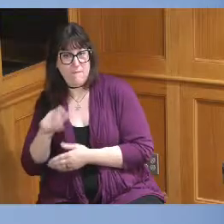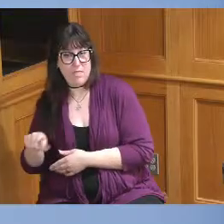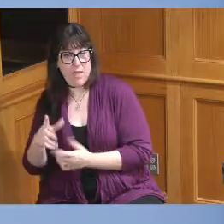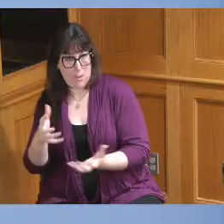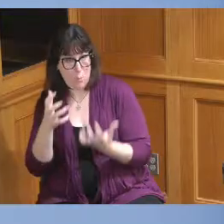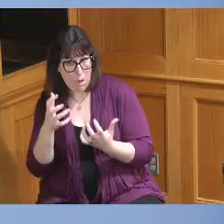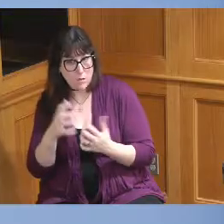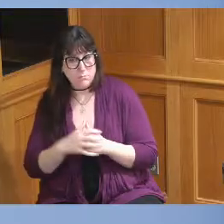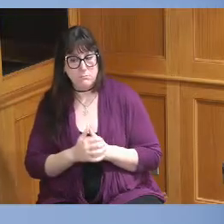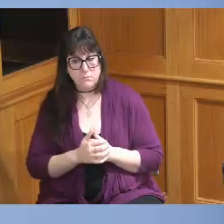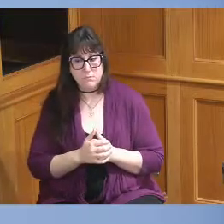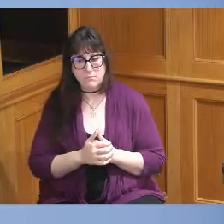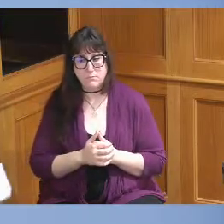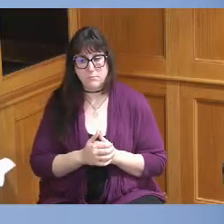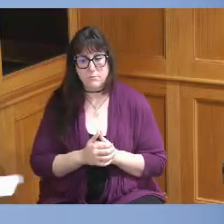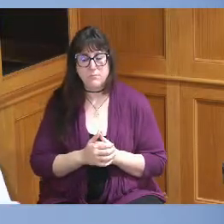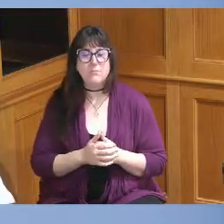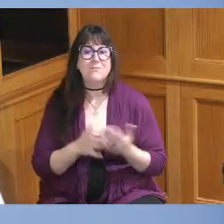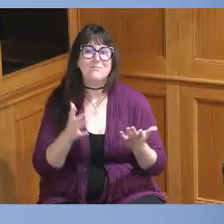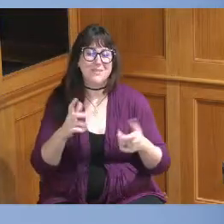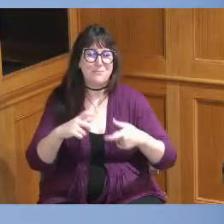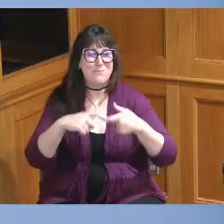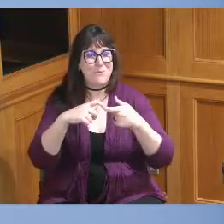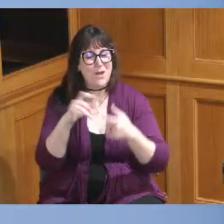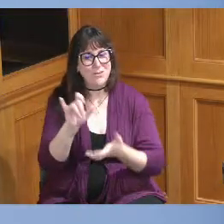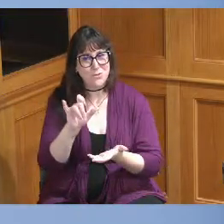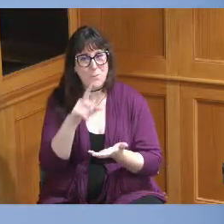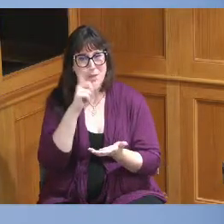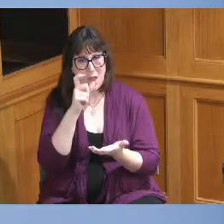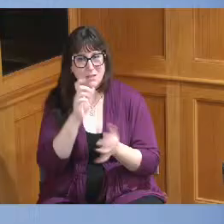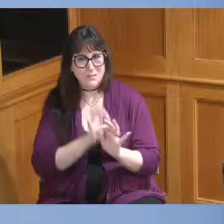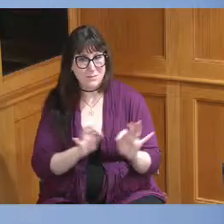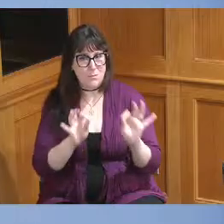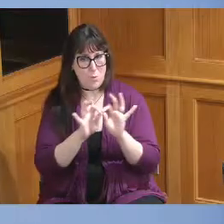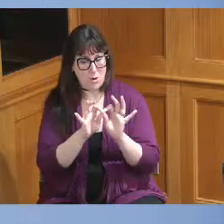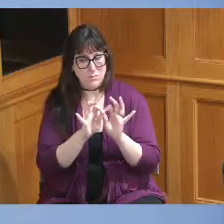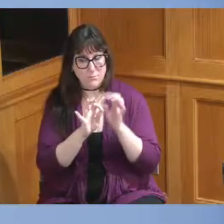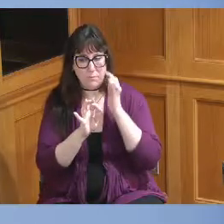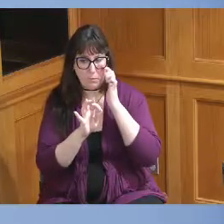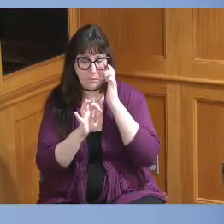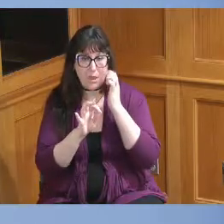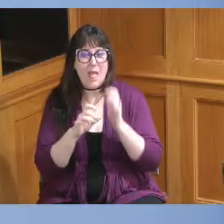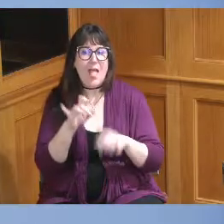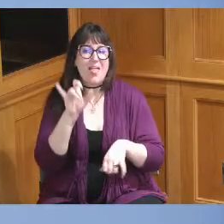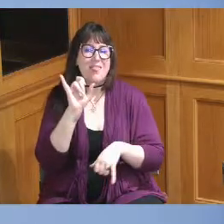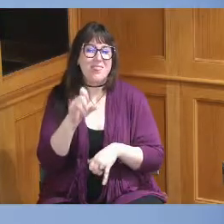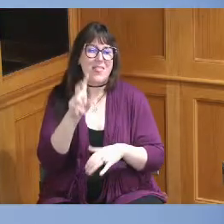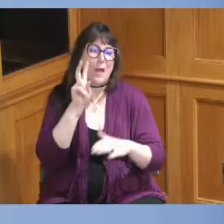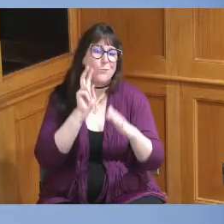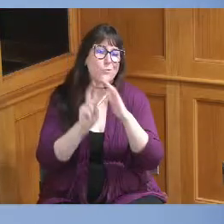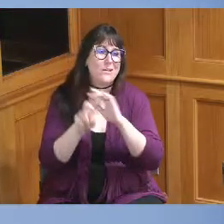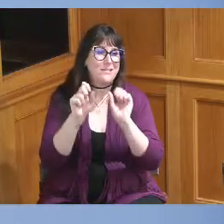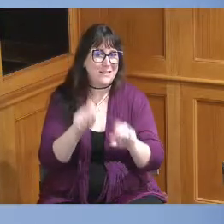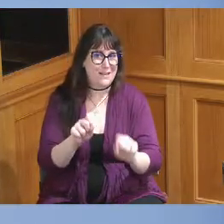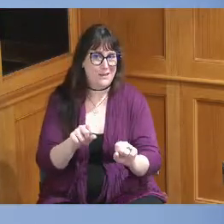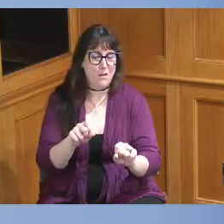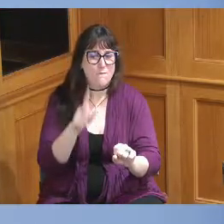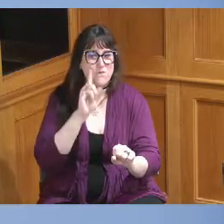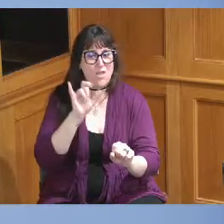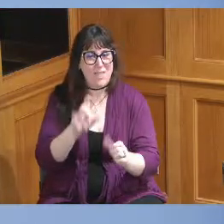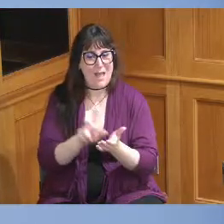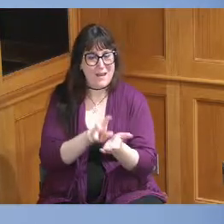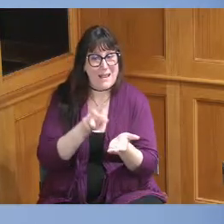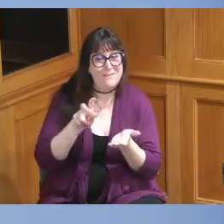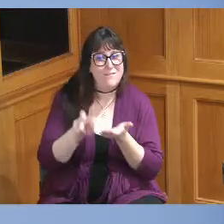choose. Let me also pause on this, though, that this is another thing where there's predictability to the investment that the county